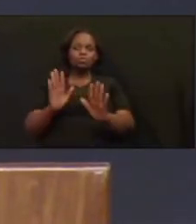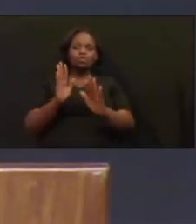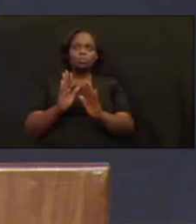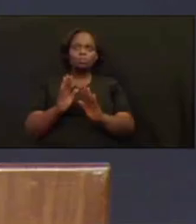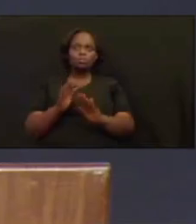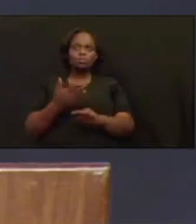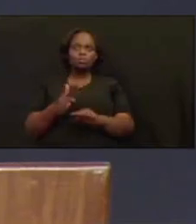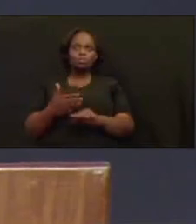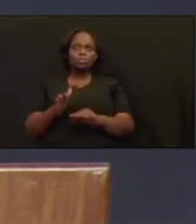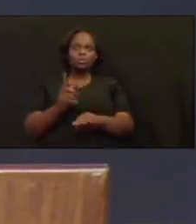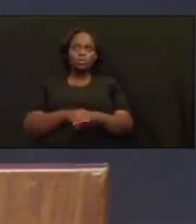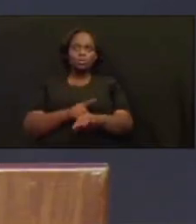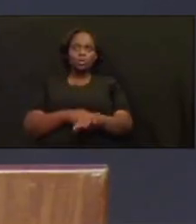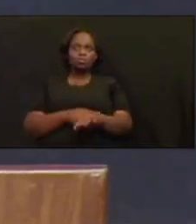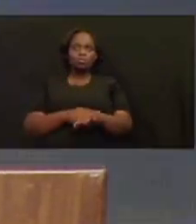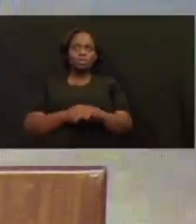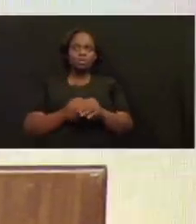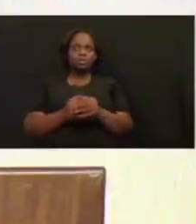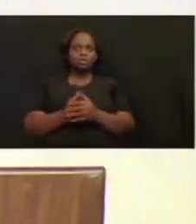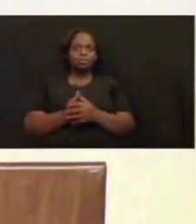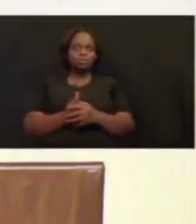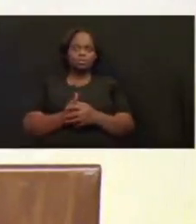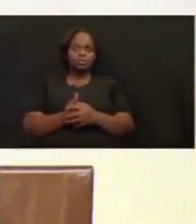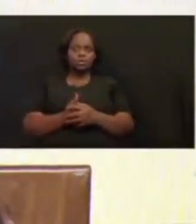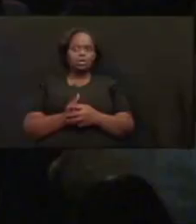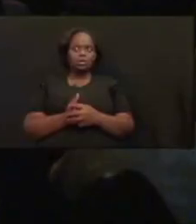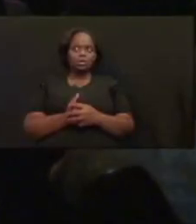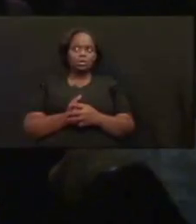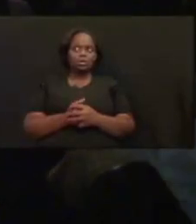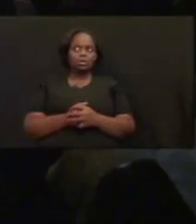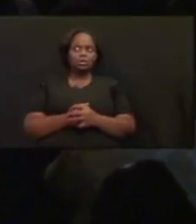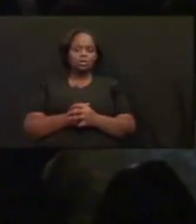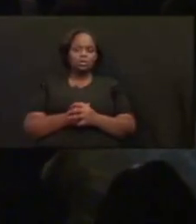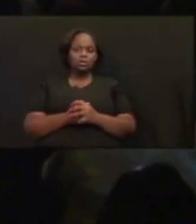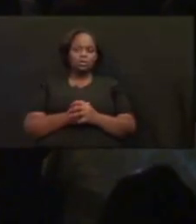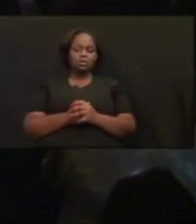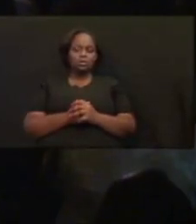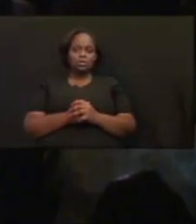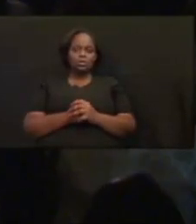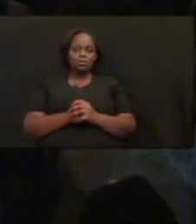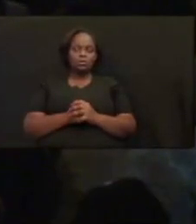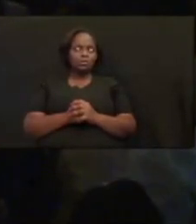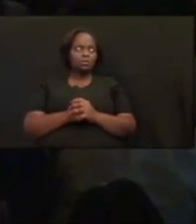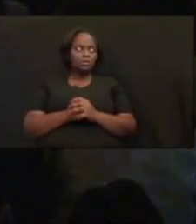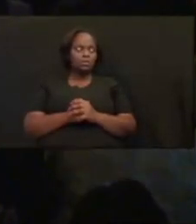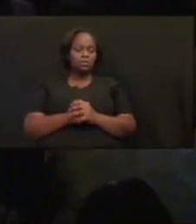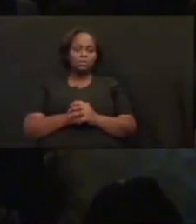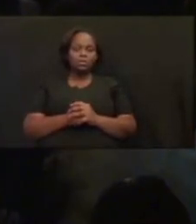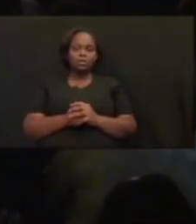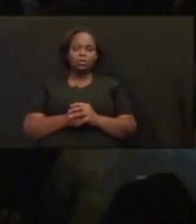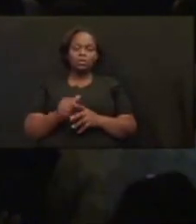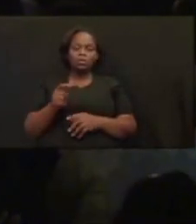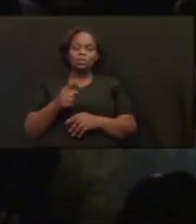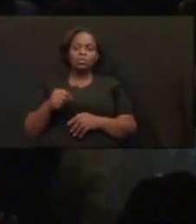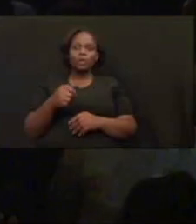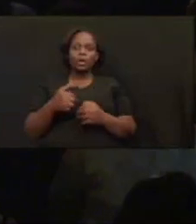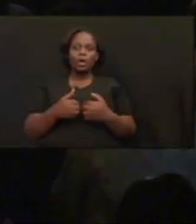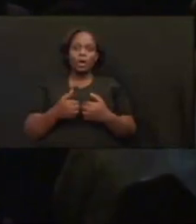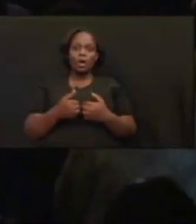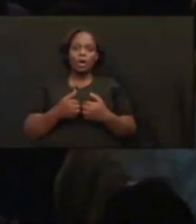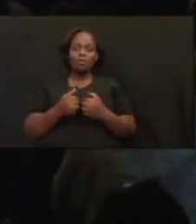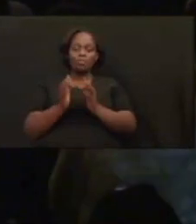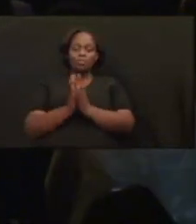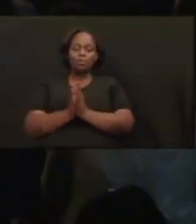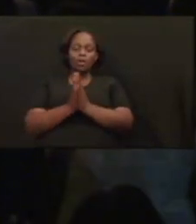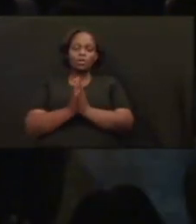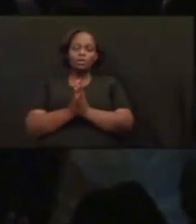haste. Are we together? I've shared a number of things tonight that we established 3 prayer points, and then I speak over your